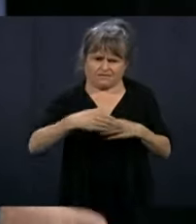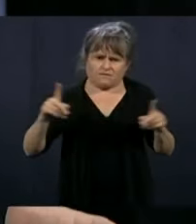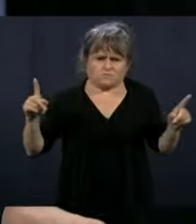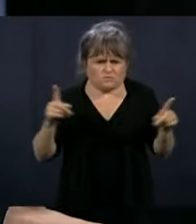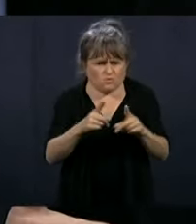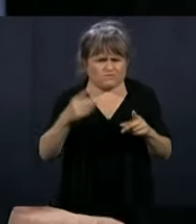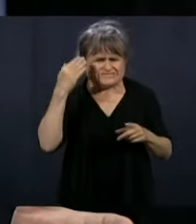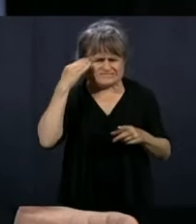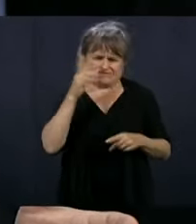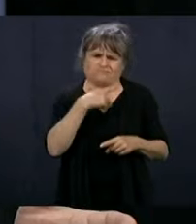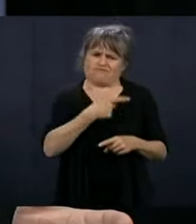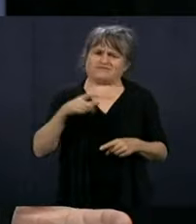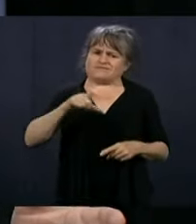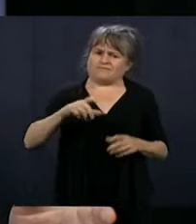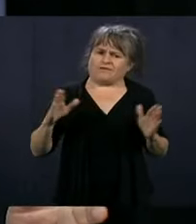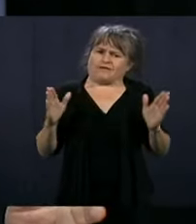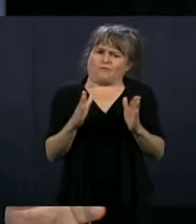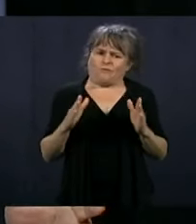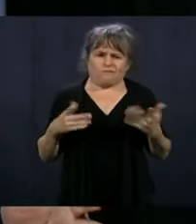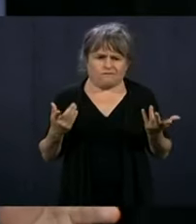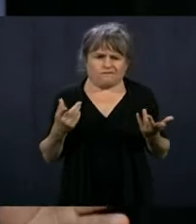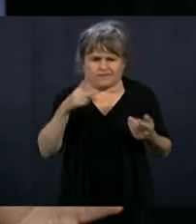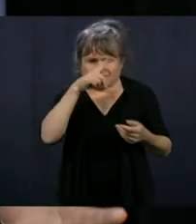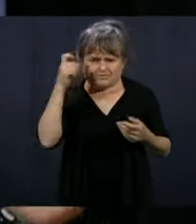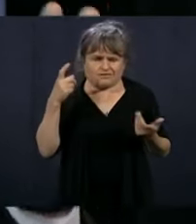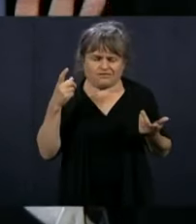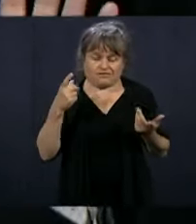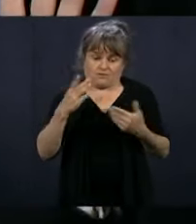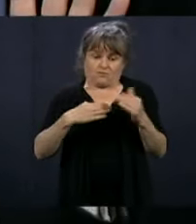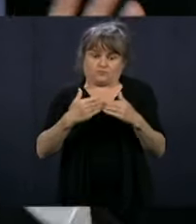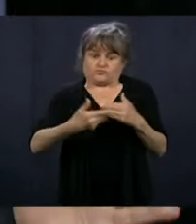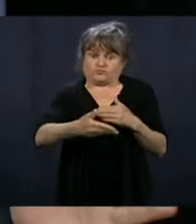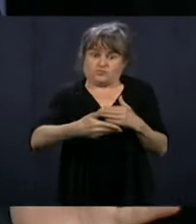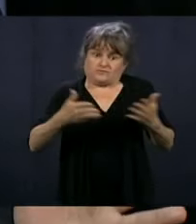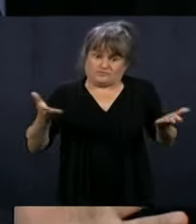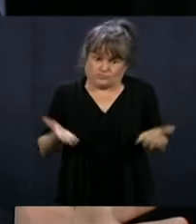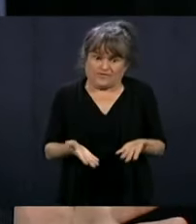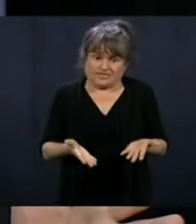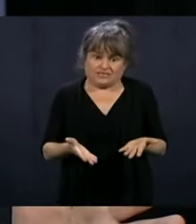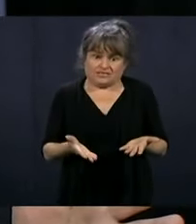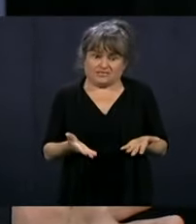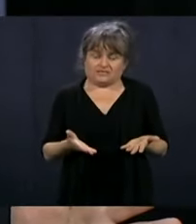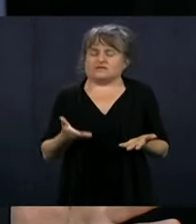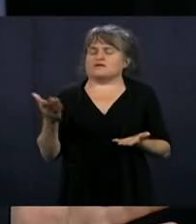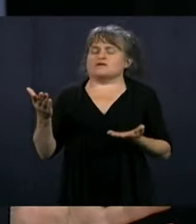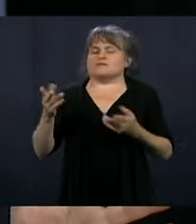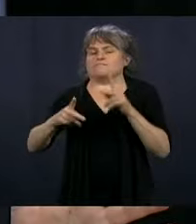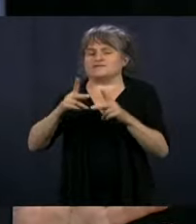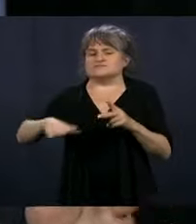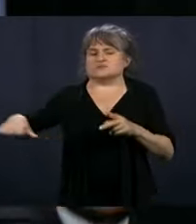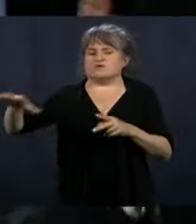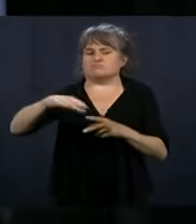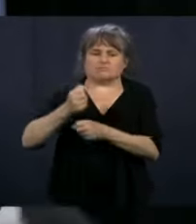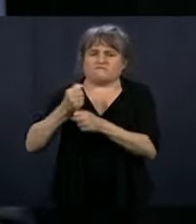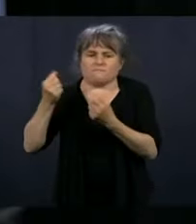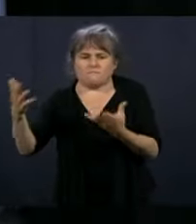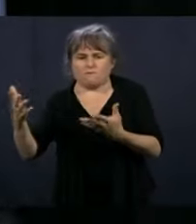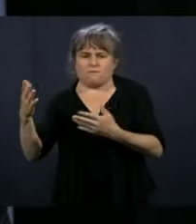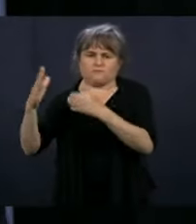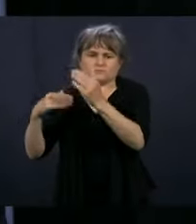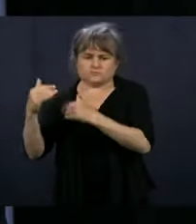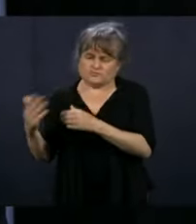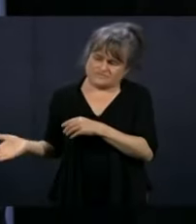very long in Quebec, so we are entering now in the construction season. If we want to be able to have the entire construction